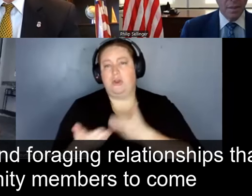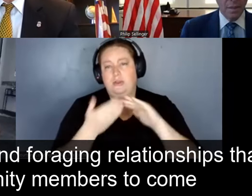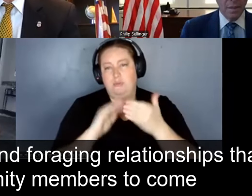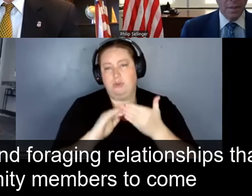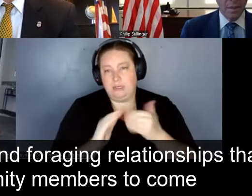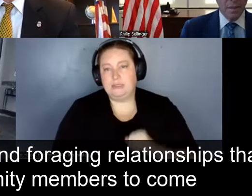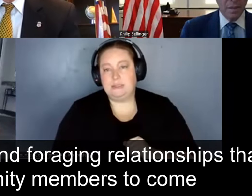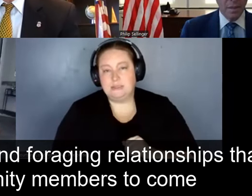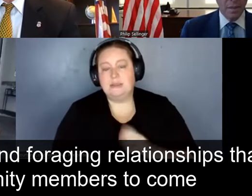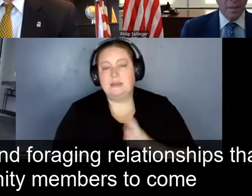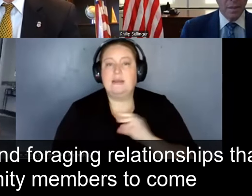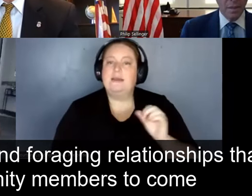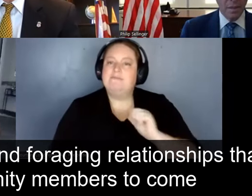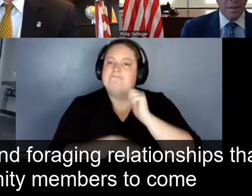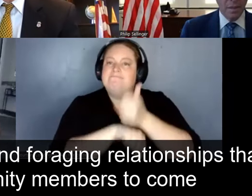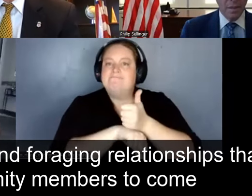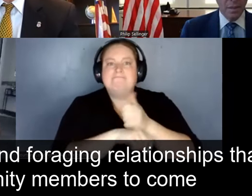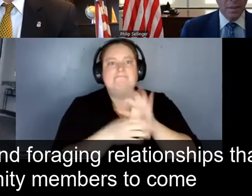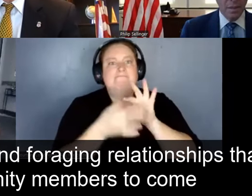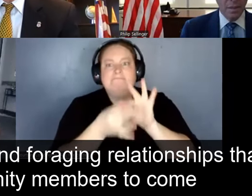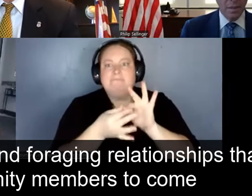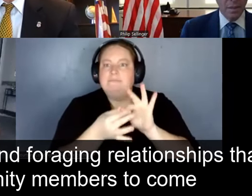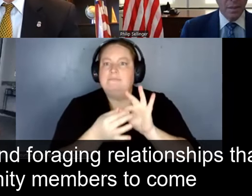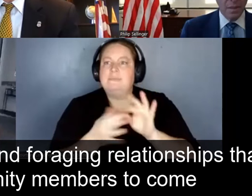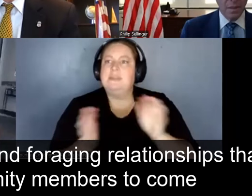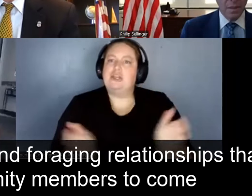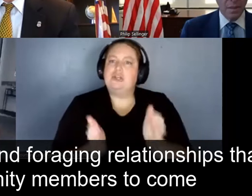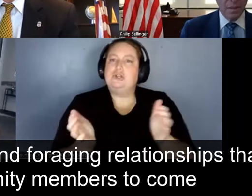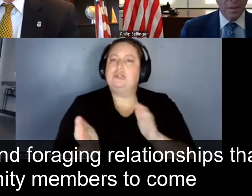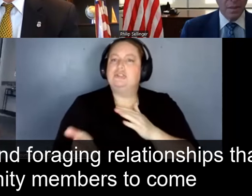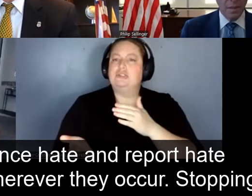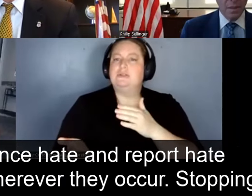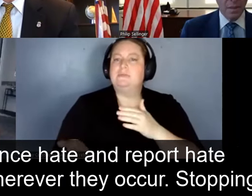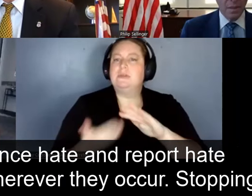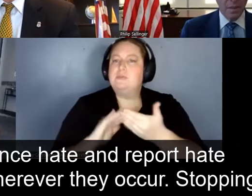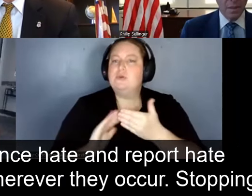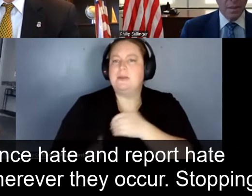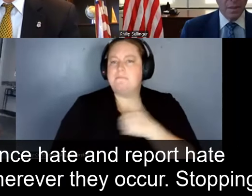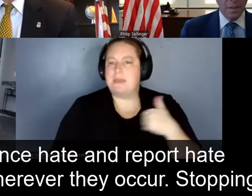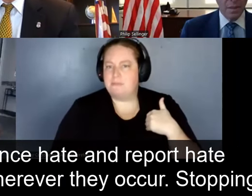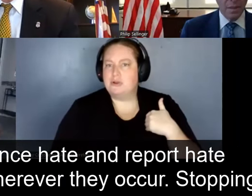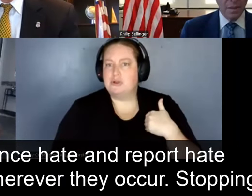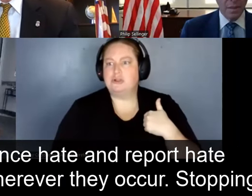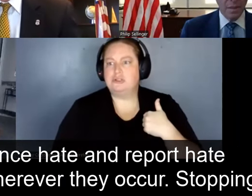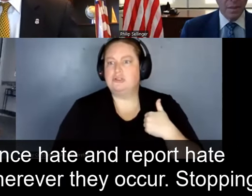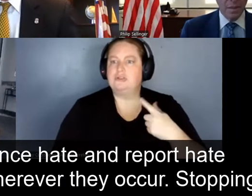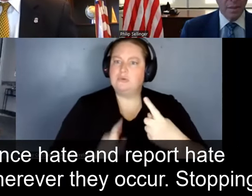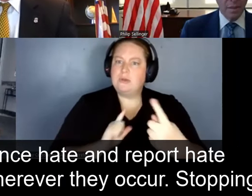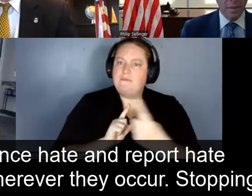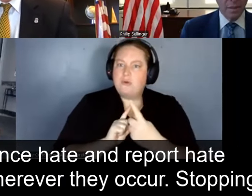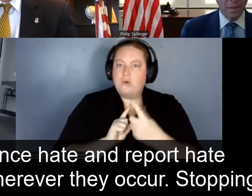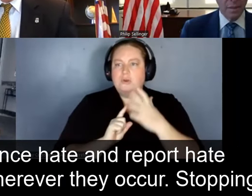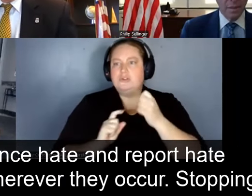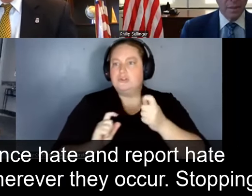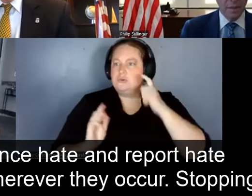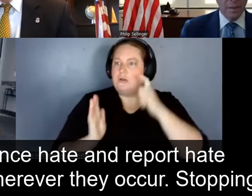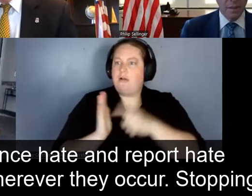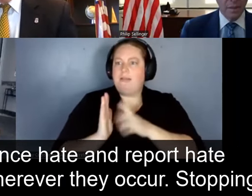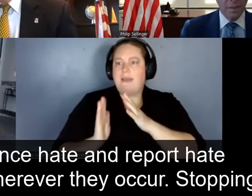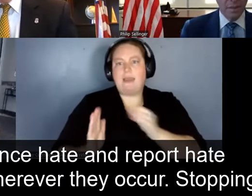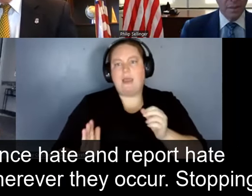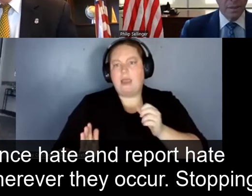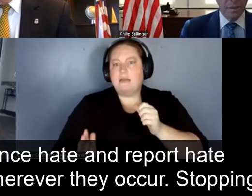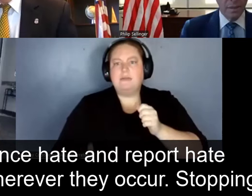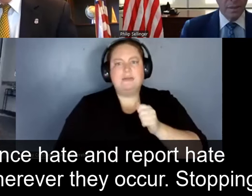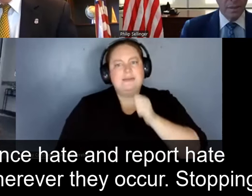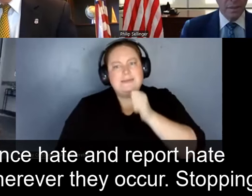and forging relationships that encourage community members to come forward, to call out and denounce hate, and